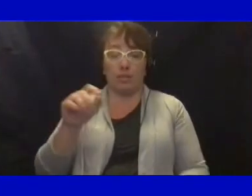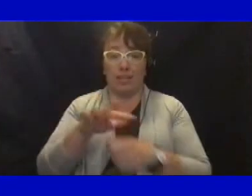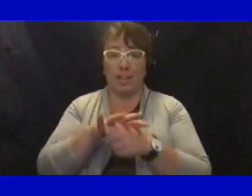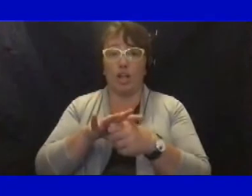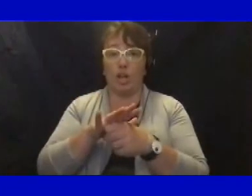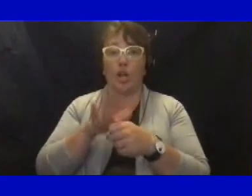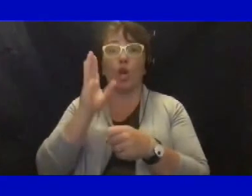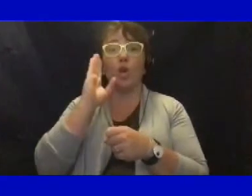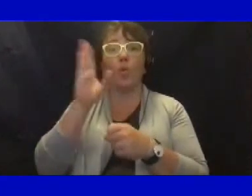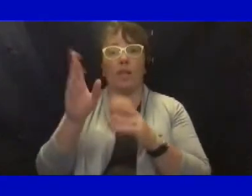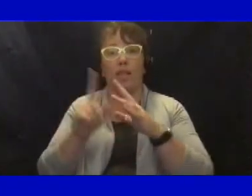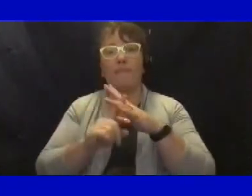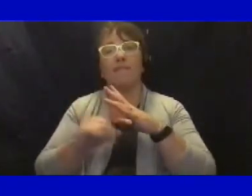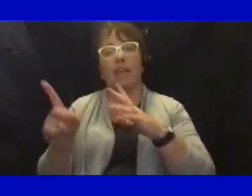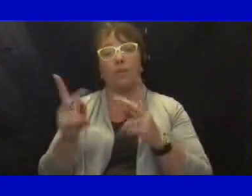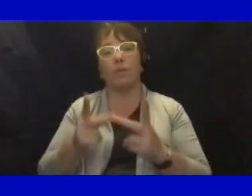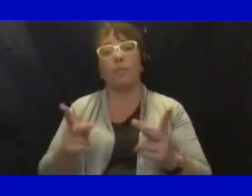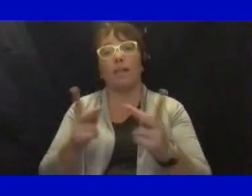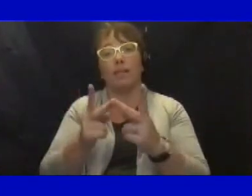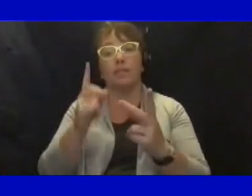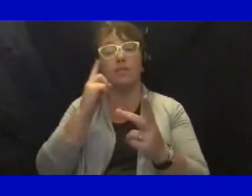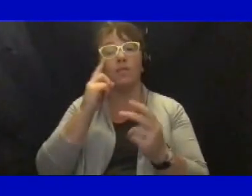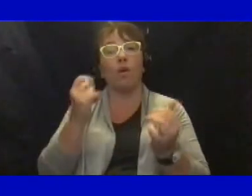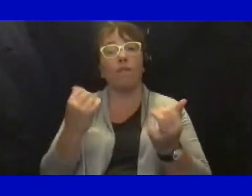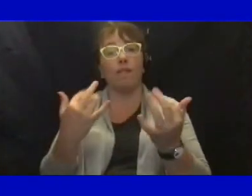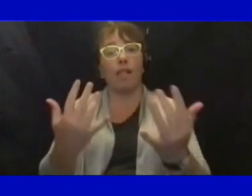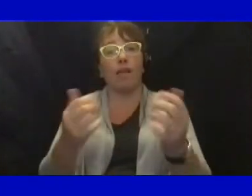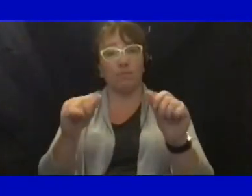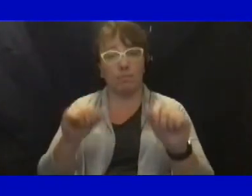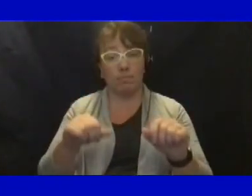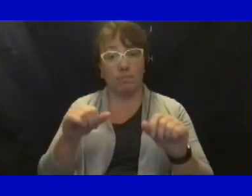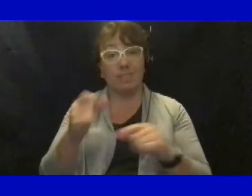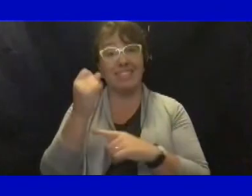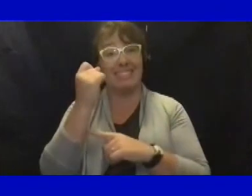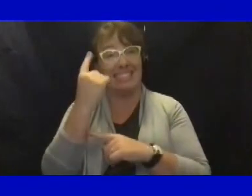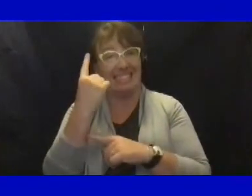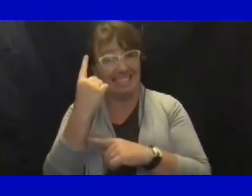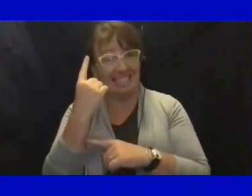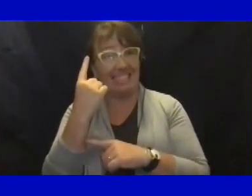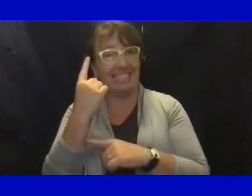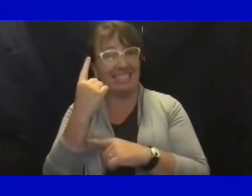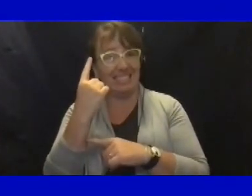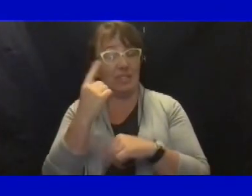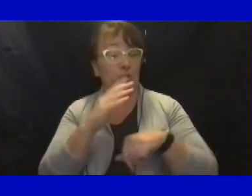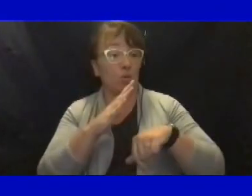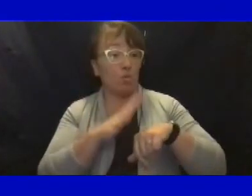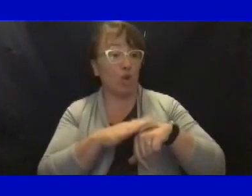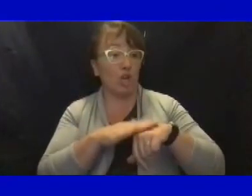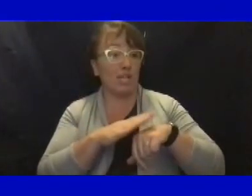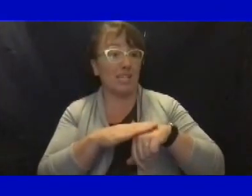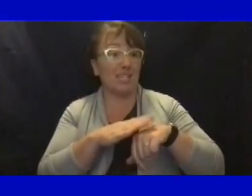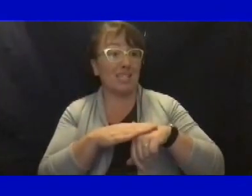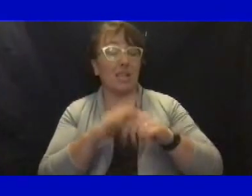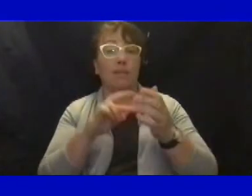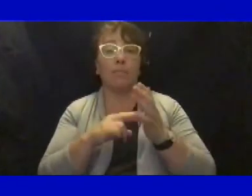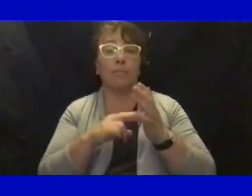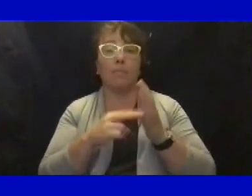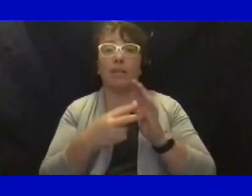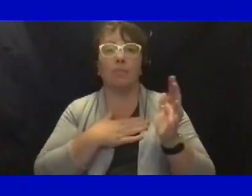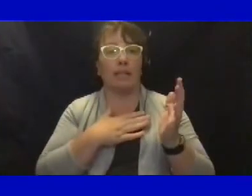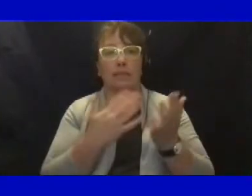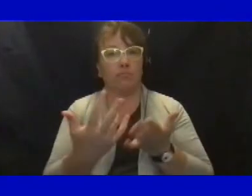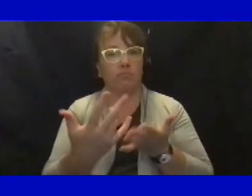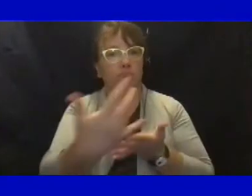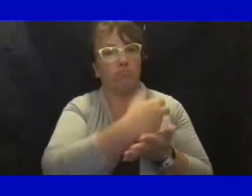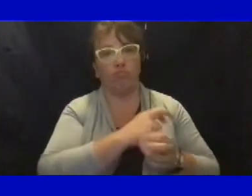evacuating in case of the flood. Understand that when we give the warning, that's telling you, get your stuff ready. We're